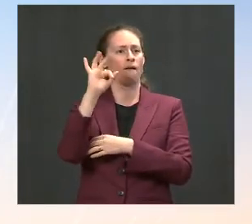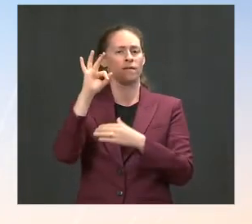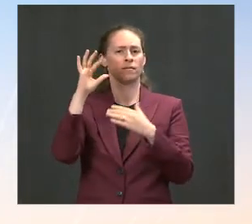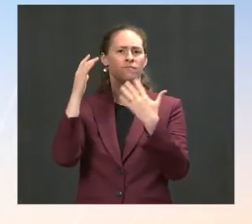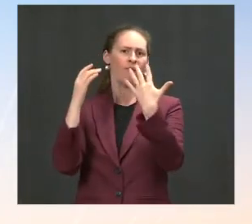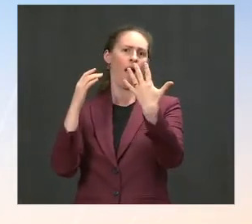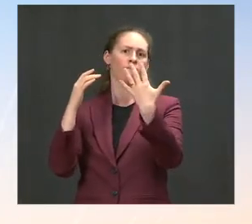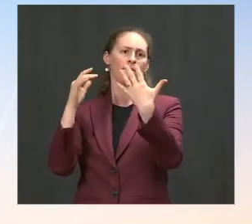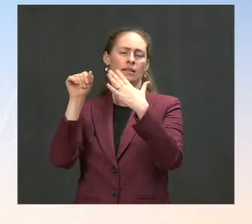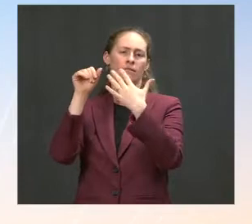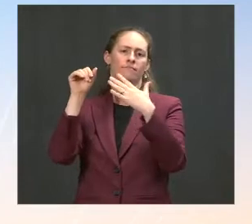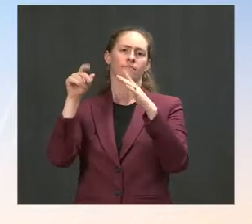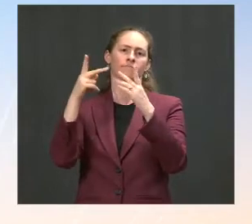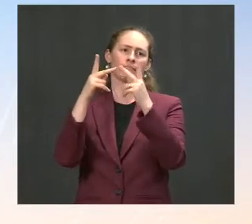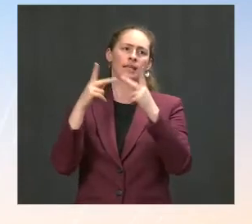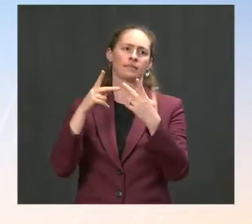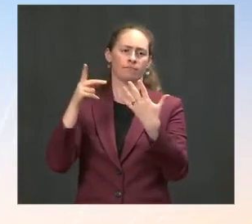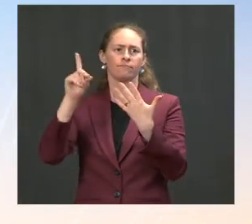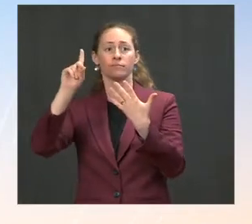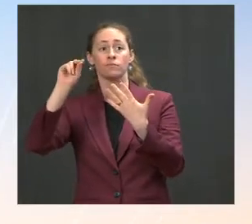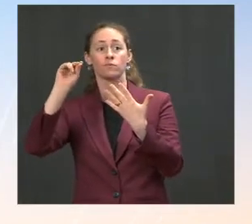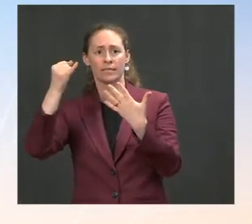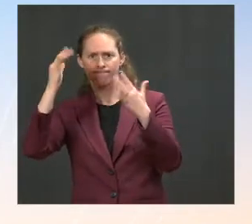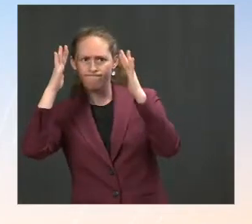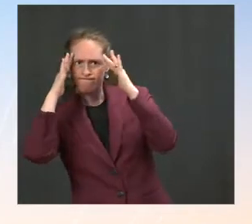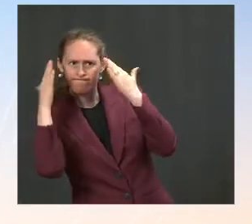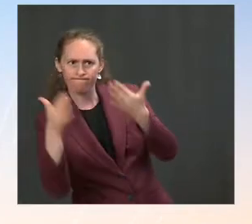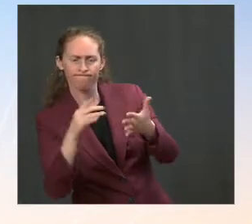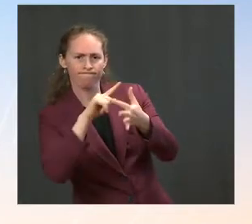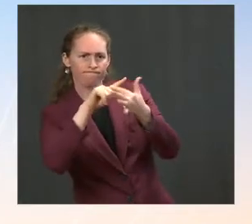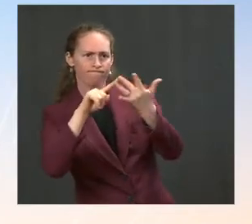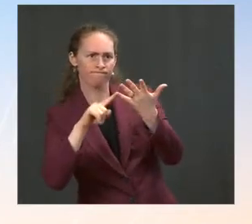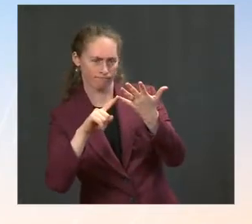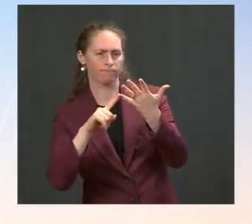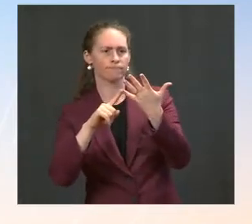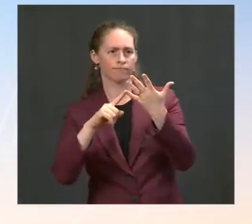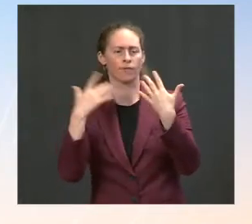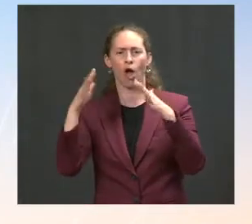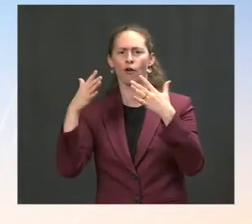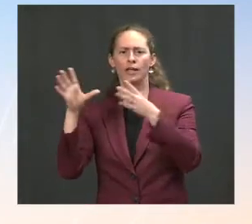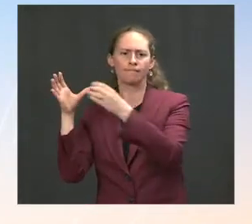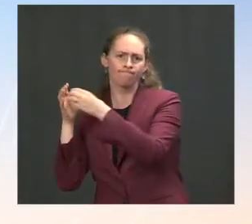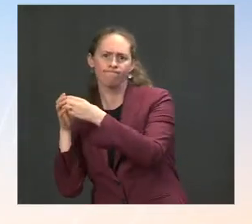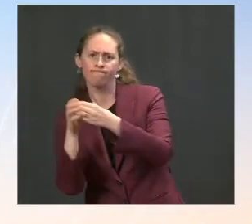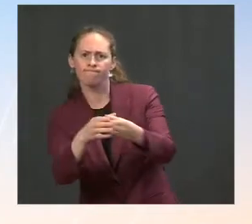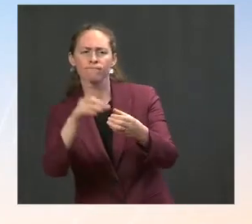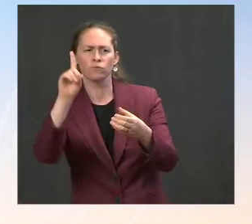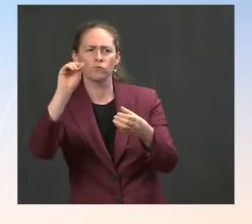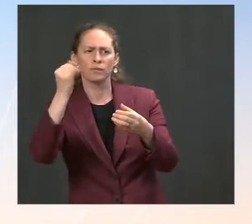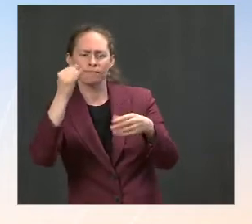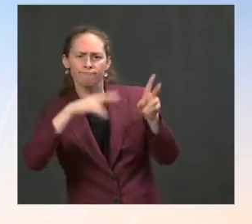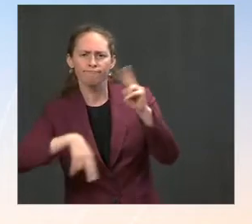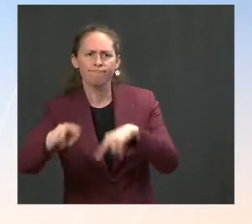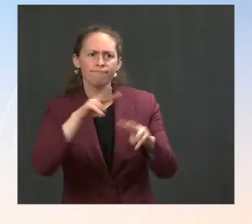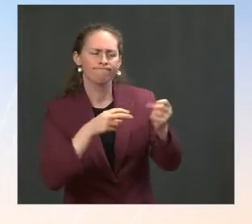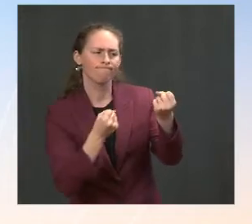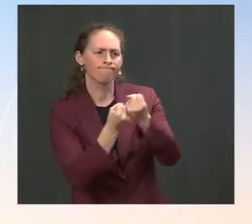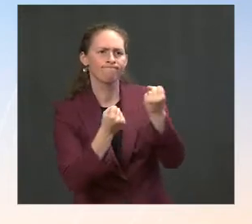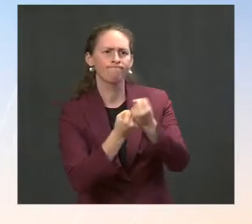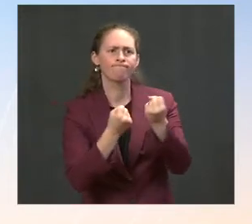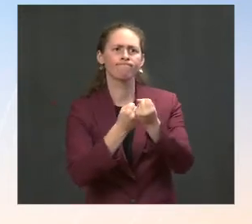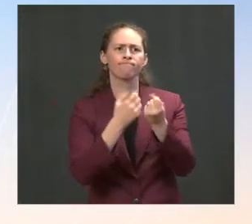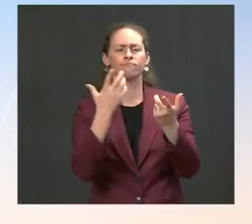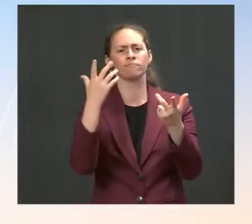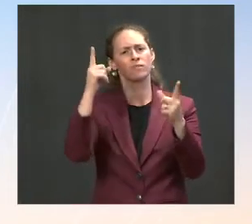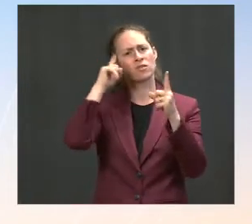trafficking strike forces just yesterday, which are going to focus law enforcement resources across jurisdictions to keep guns out of the hands of